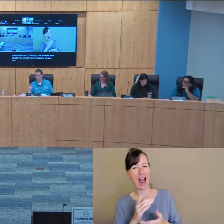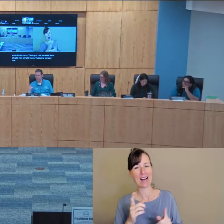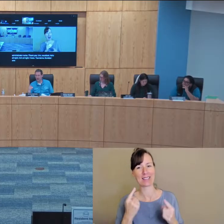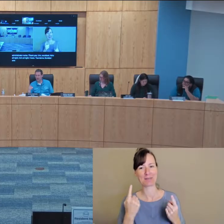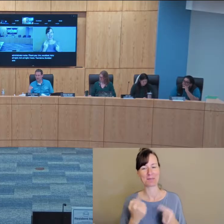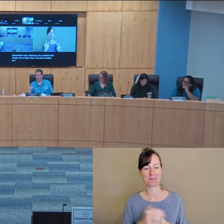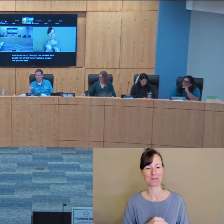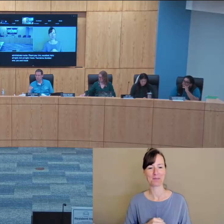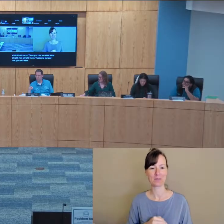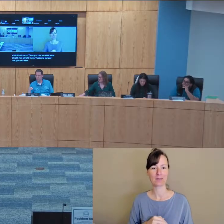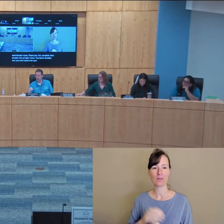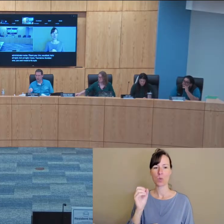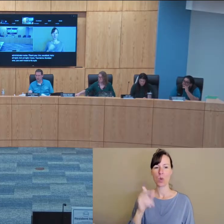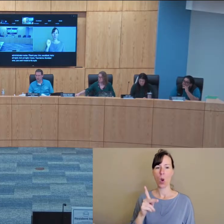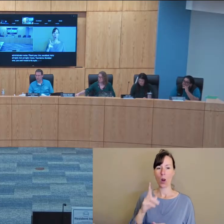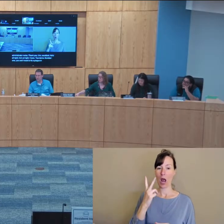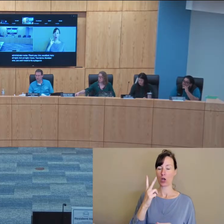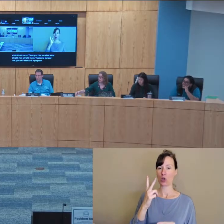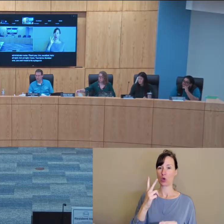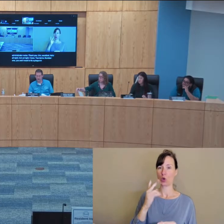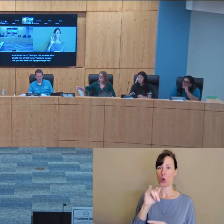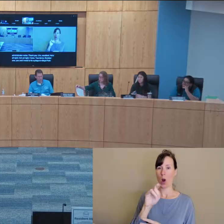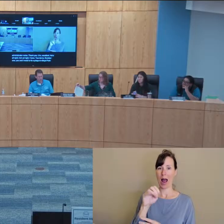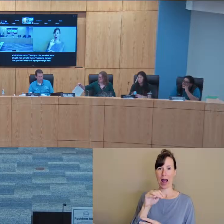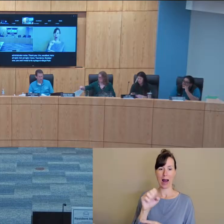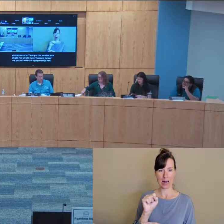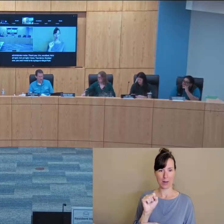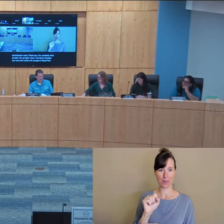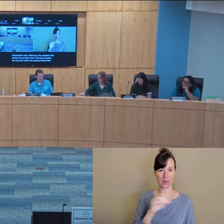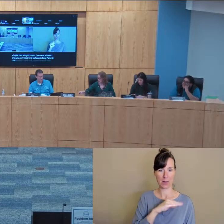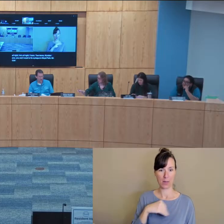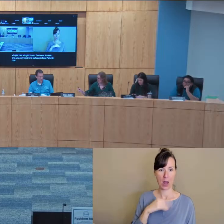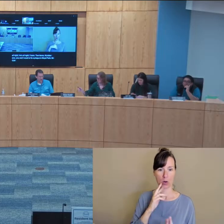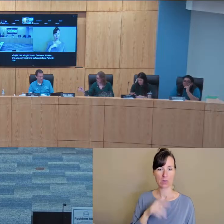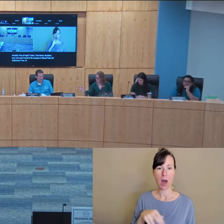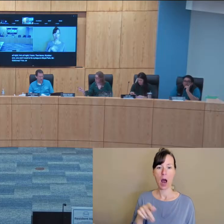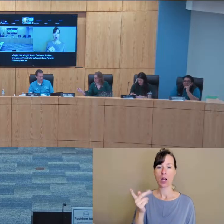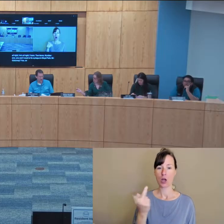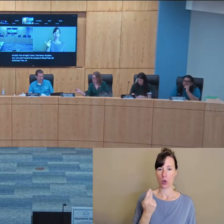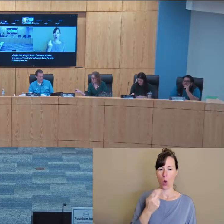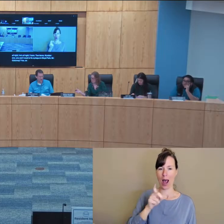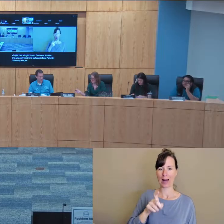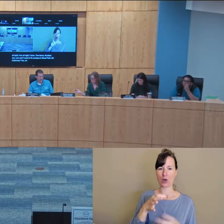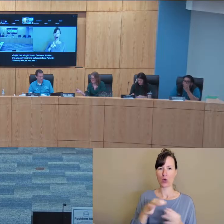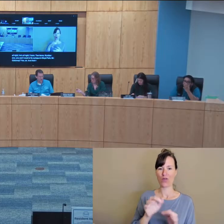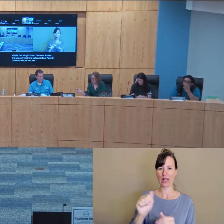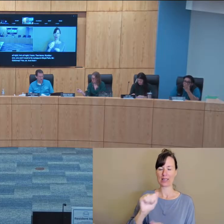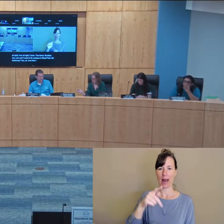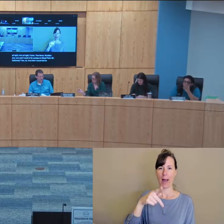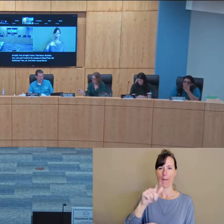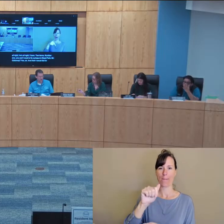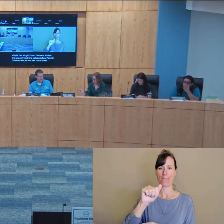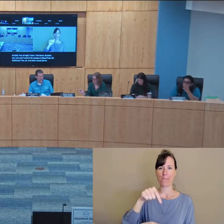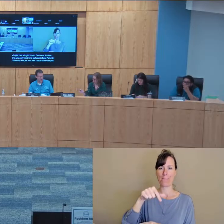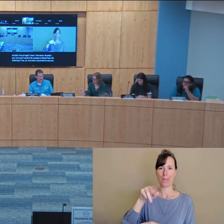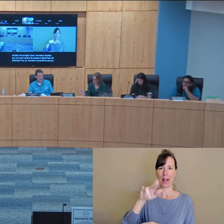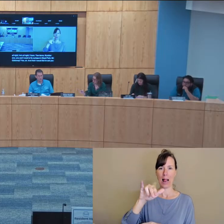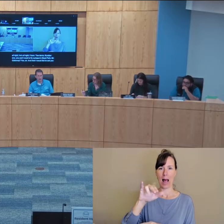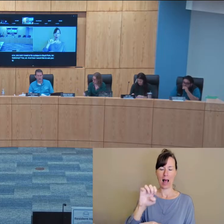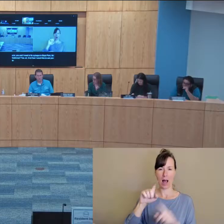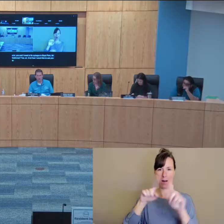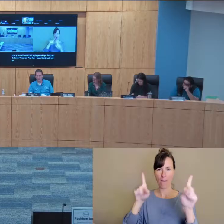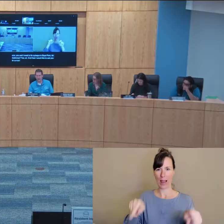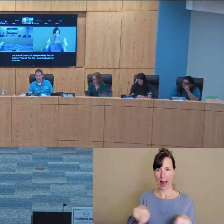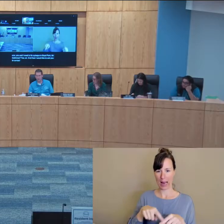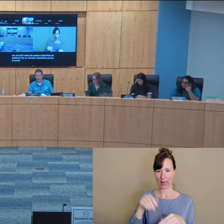need to fix a plaque in Boyd Park, Mr. Galloway. Yes, sir. And then I would like to ask you to